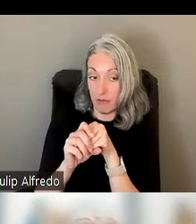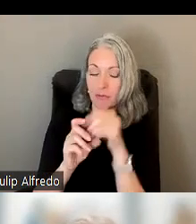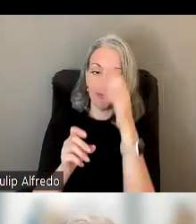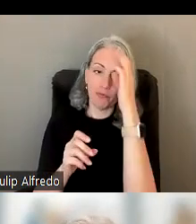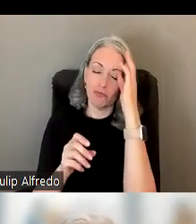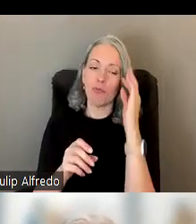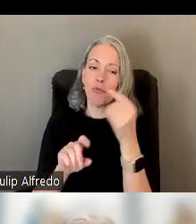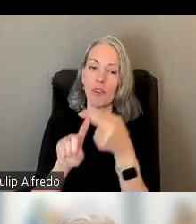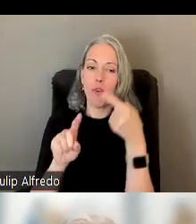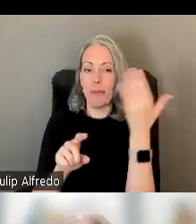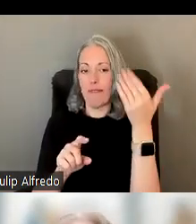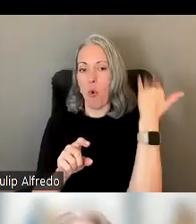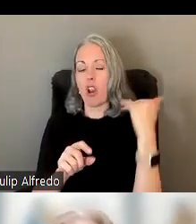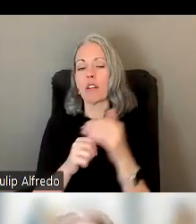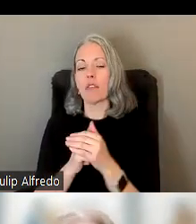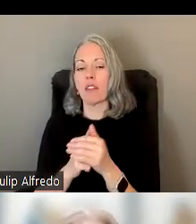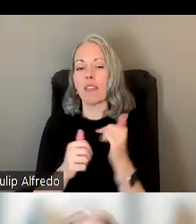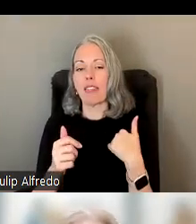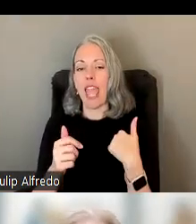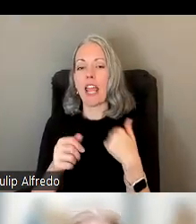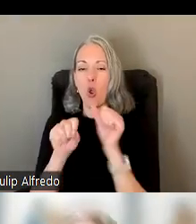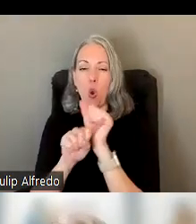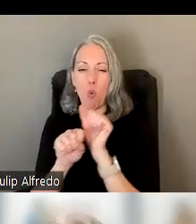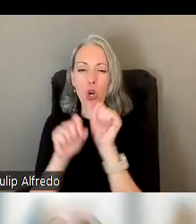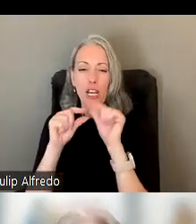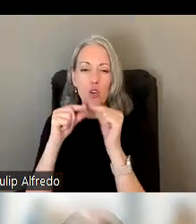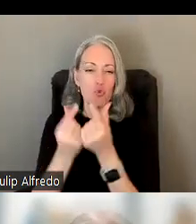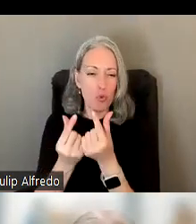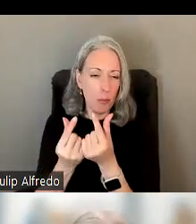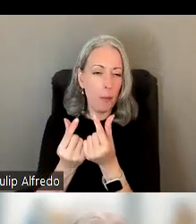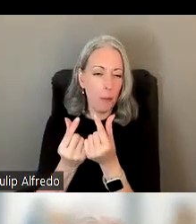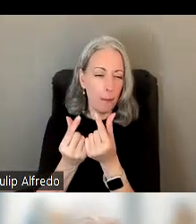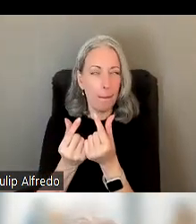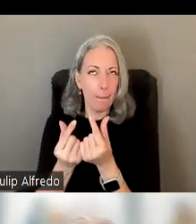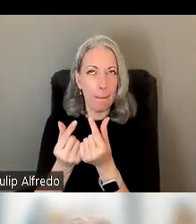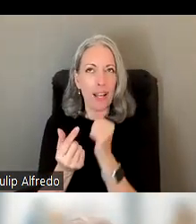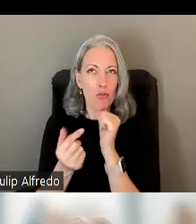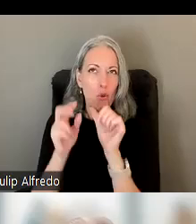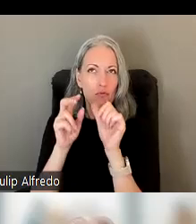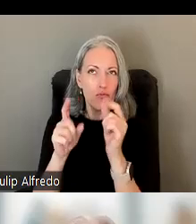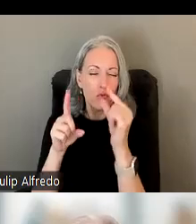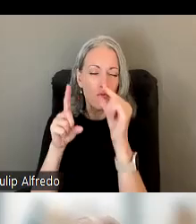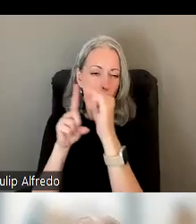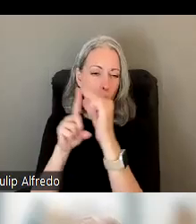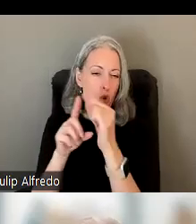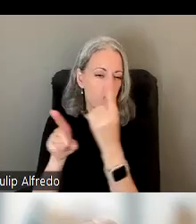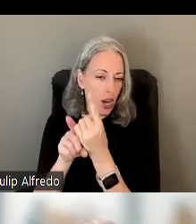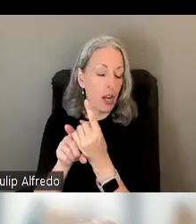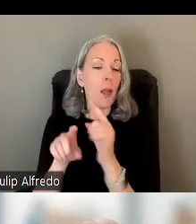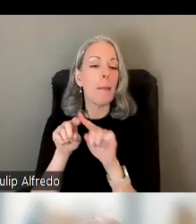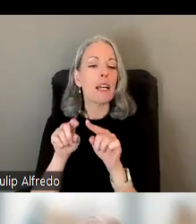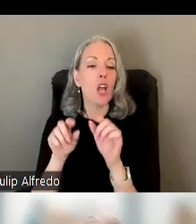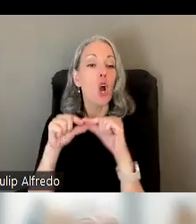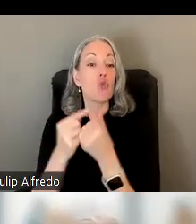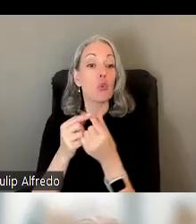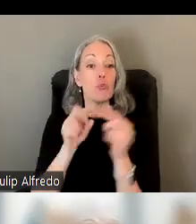time. So they had a working group, maybe a stakeholder group, I'm not exactly sure the term there, to take a look at how